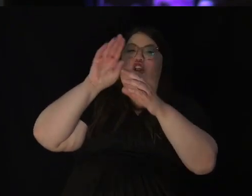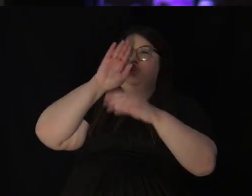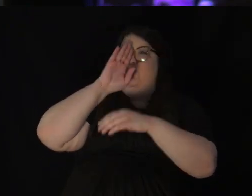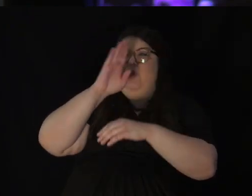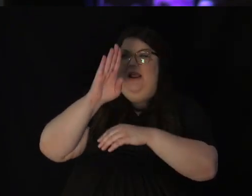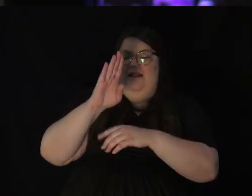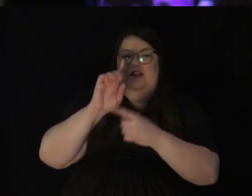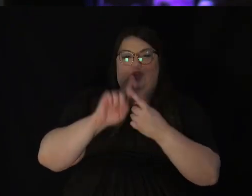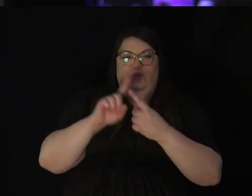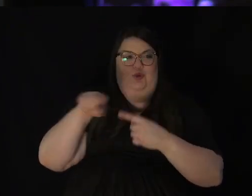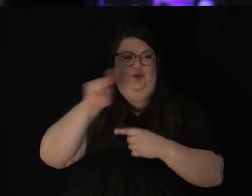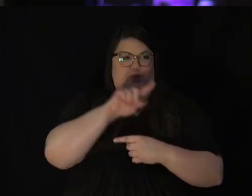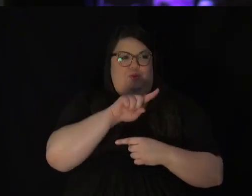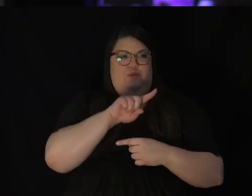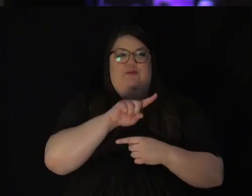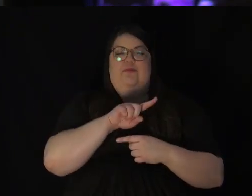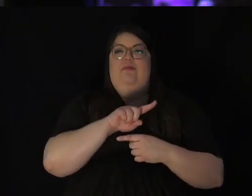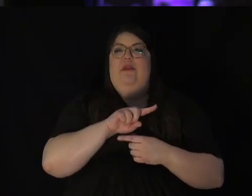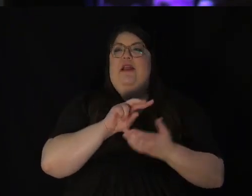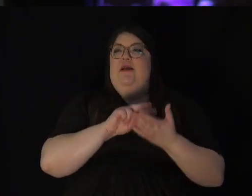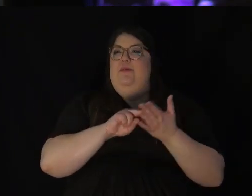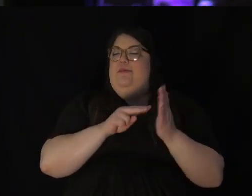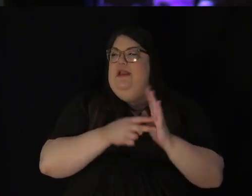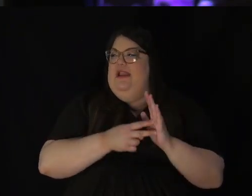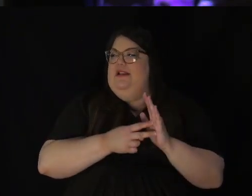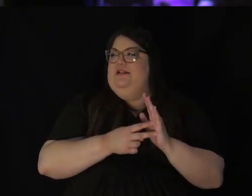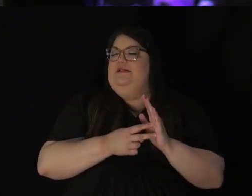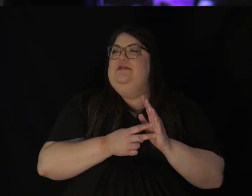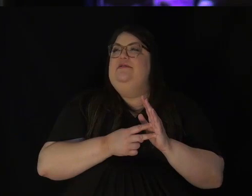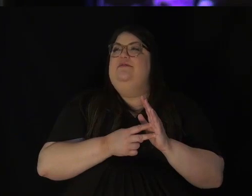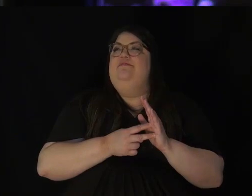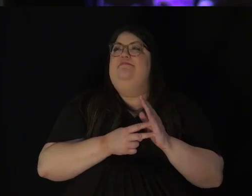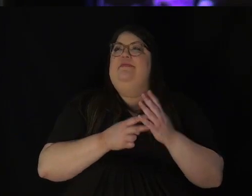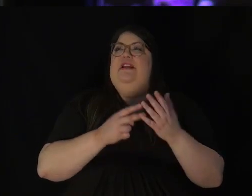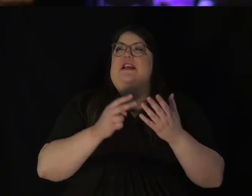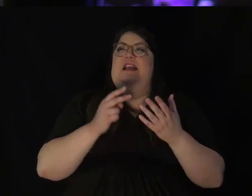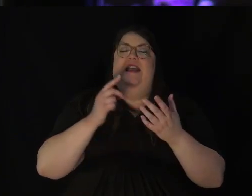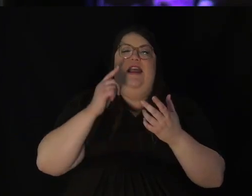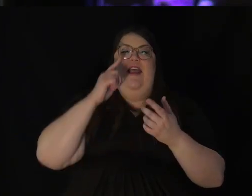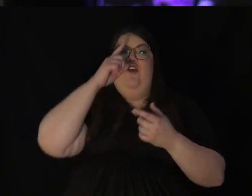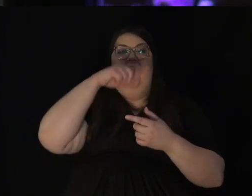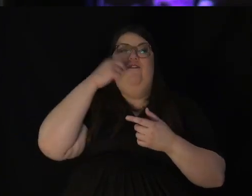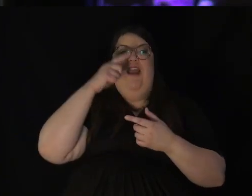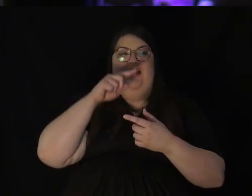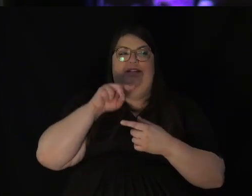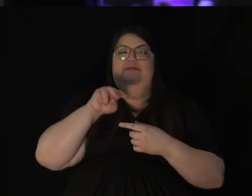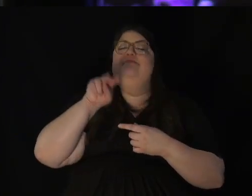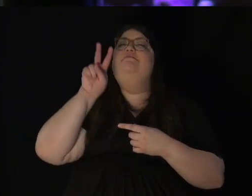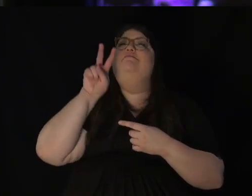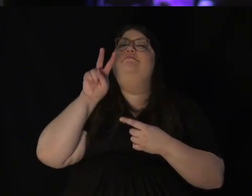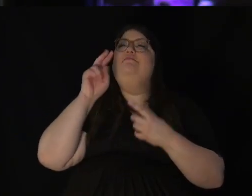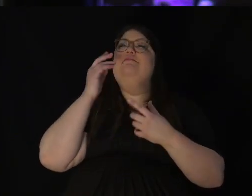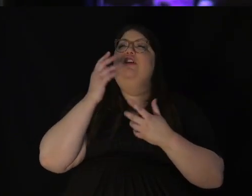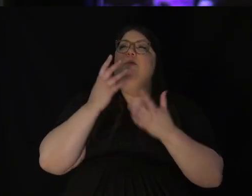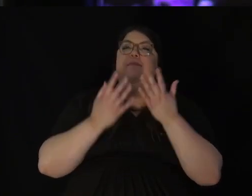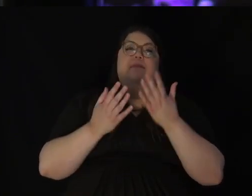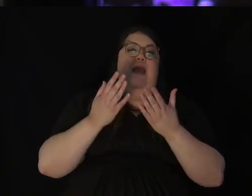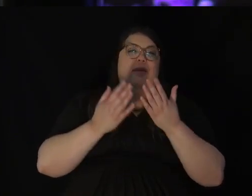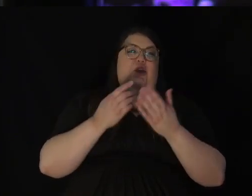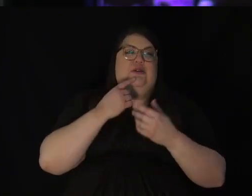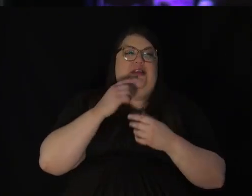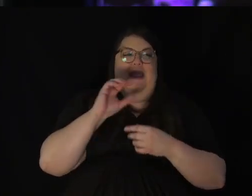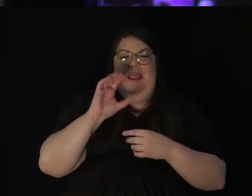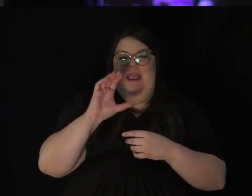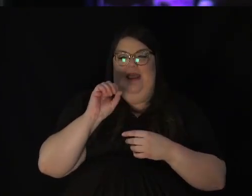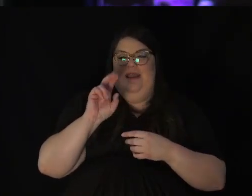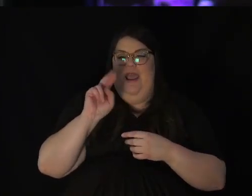you. It means this idea of lifting your face, your Bible might say countenance, to give